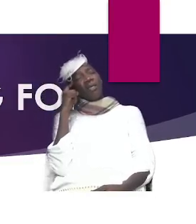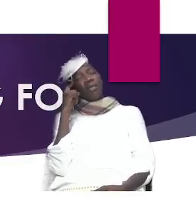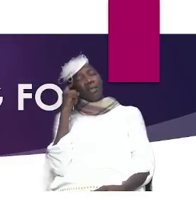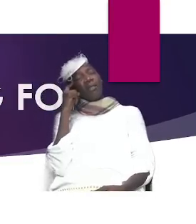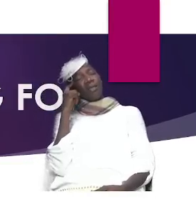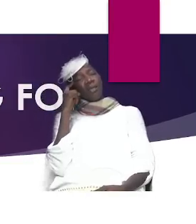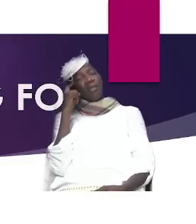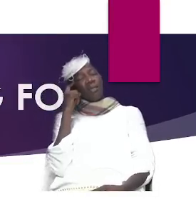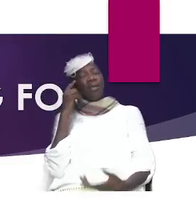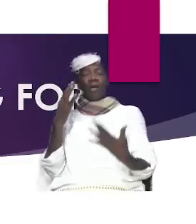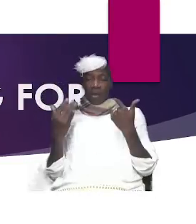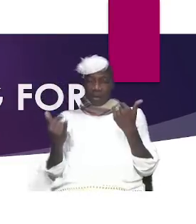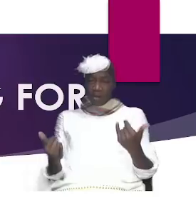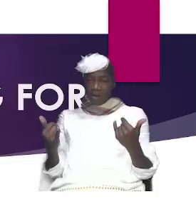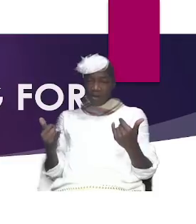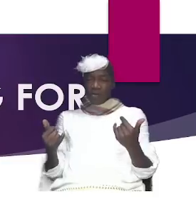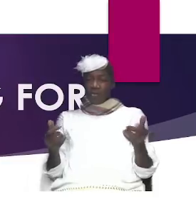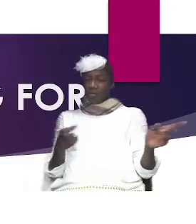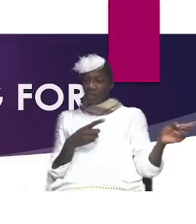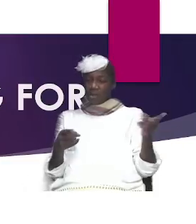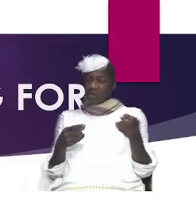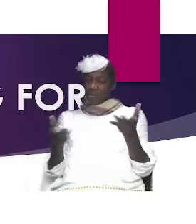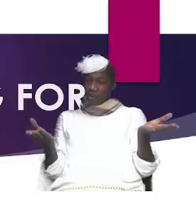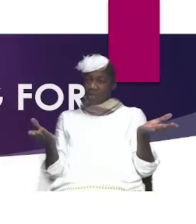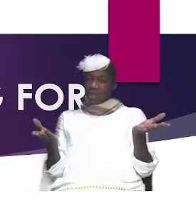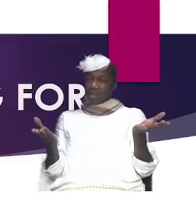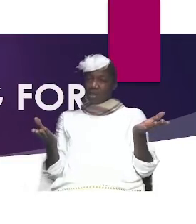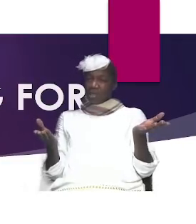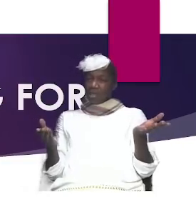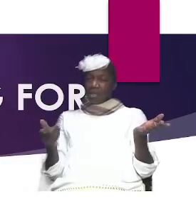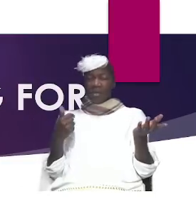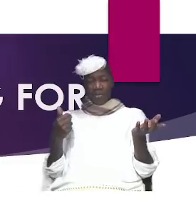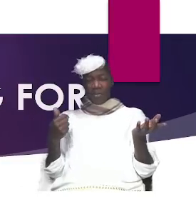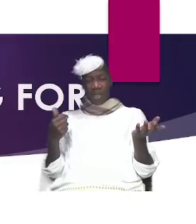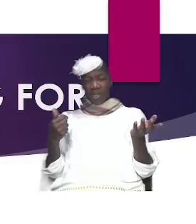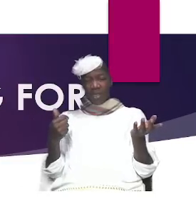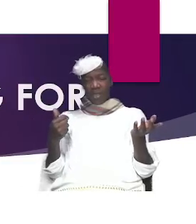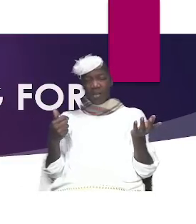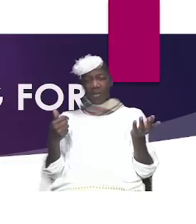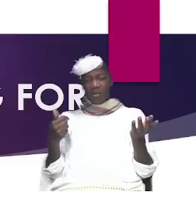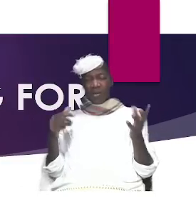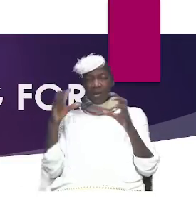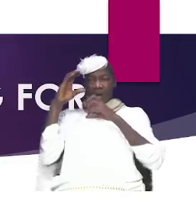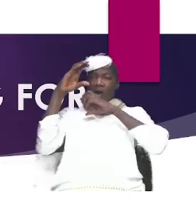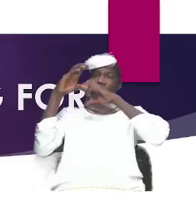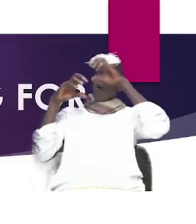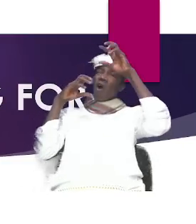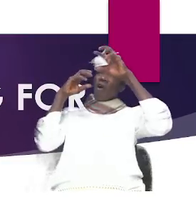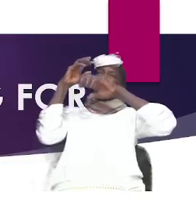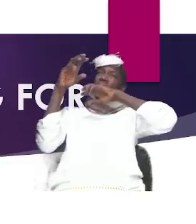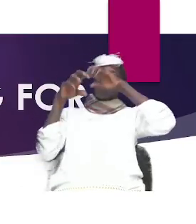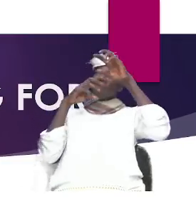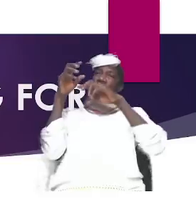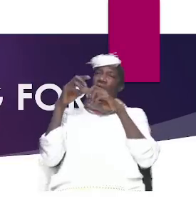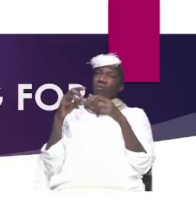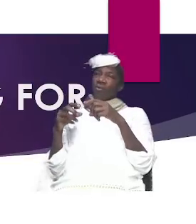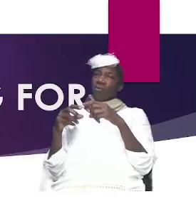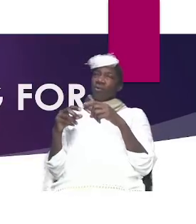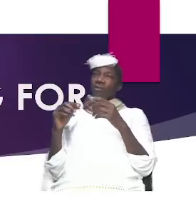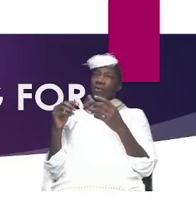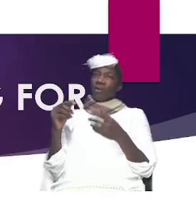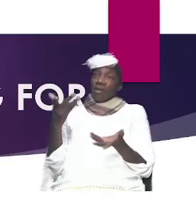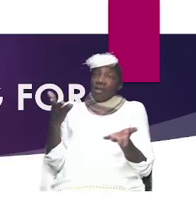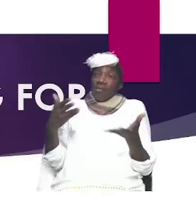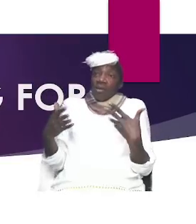do that? What do I do? Because I am just frustrated. Now, you might be surprised at the answer that the